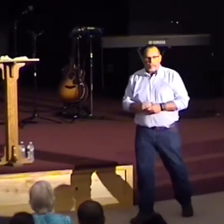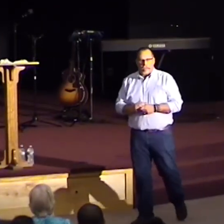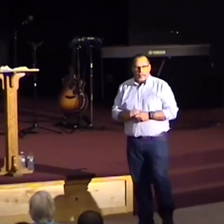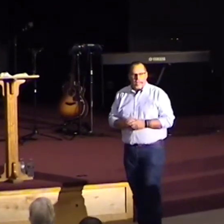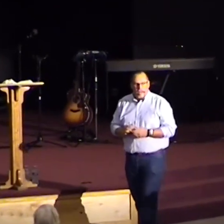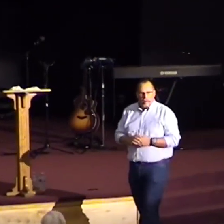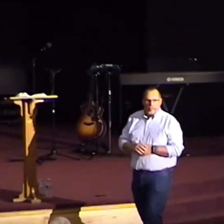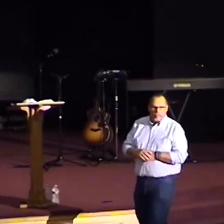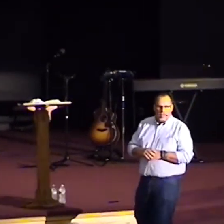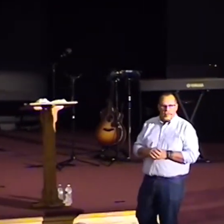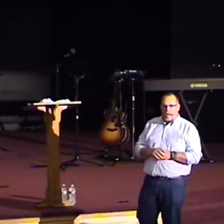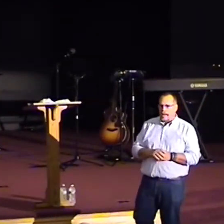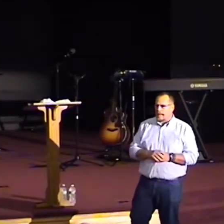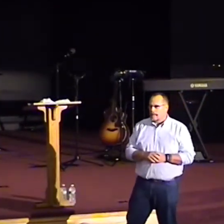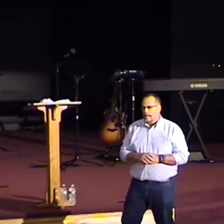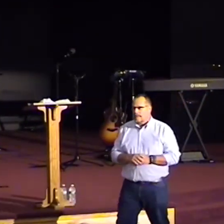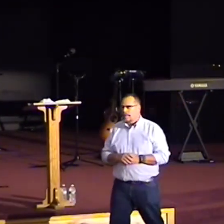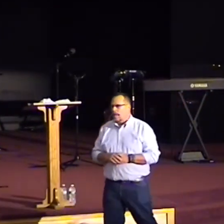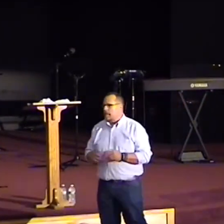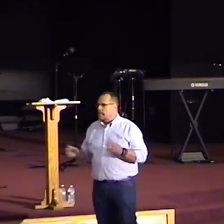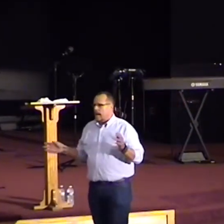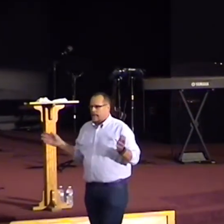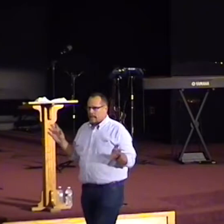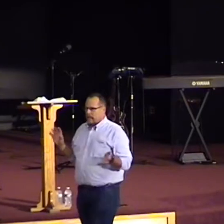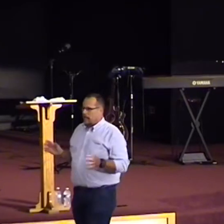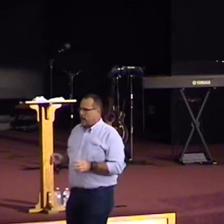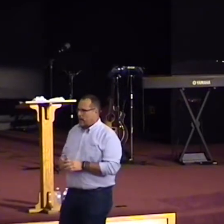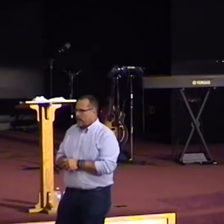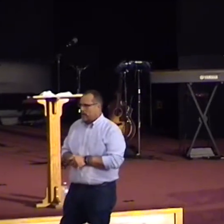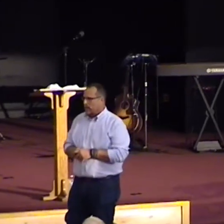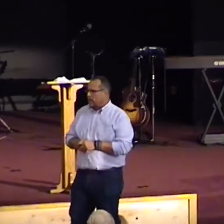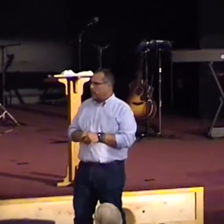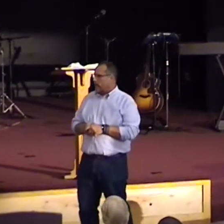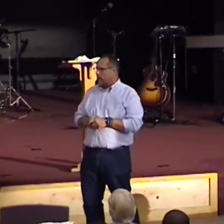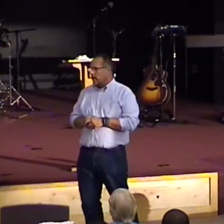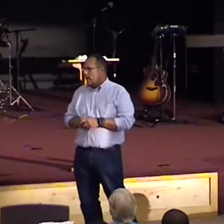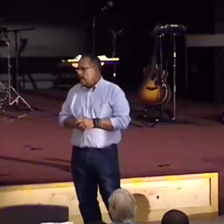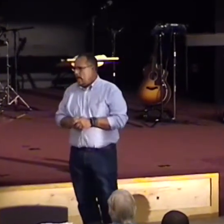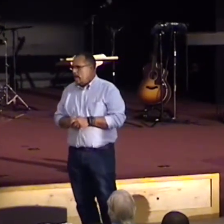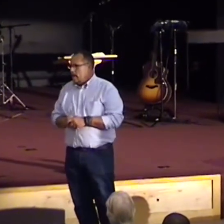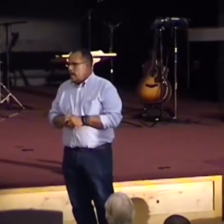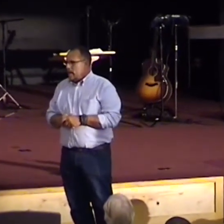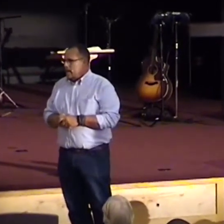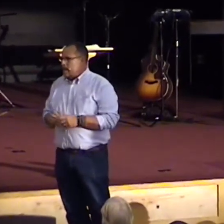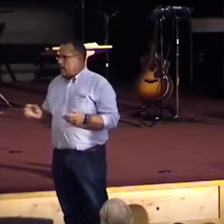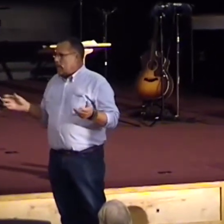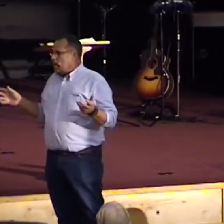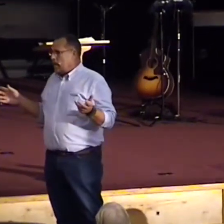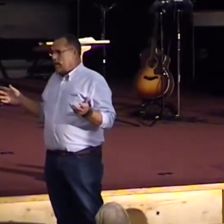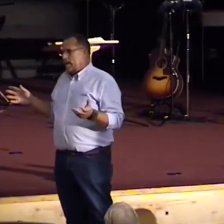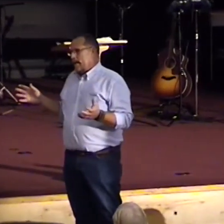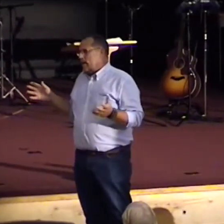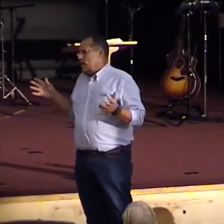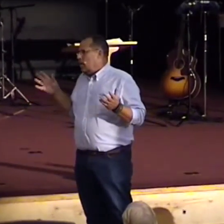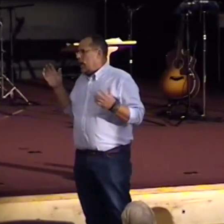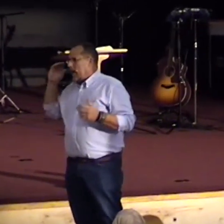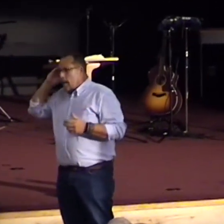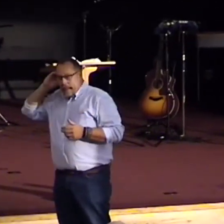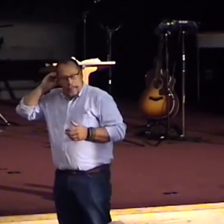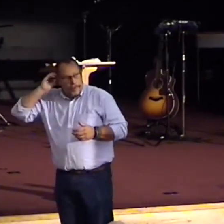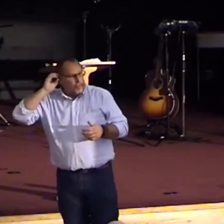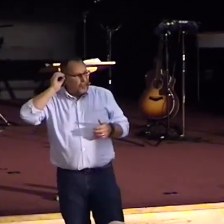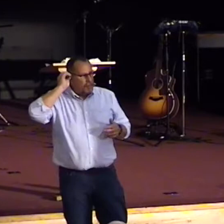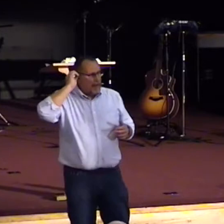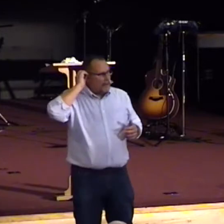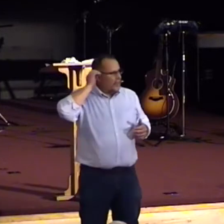When we were coming here, we saw so many wrecks on the way, two or three. Every time I go by one, I think, you know what? I hope